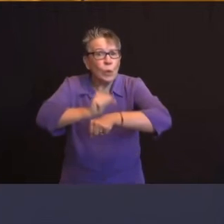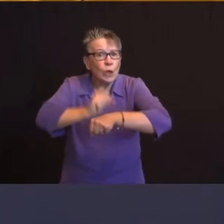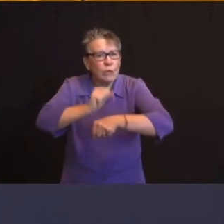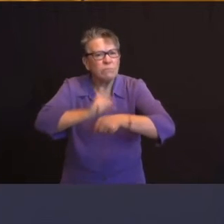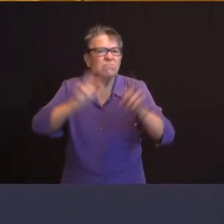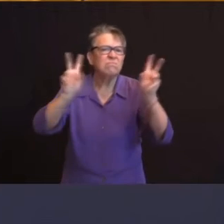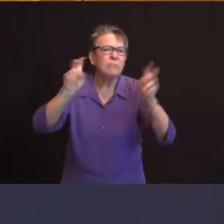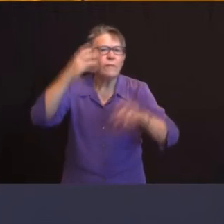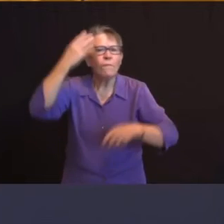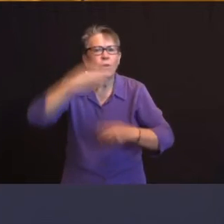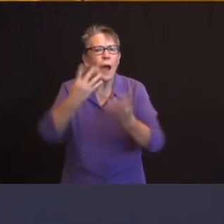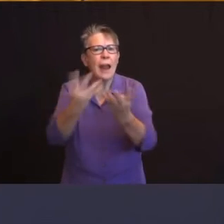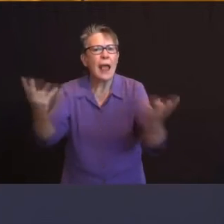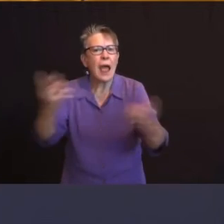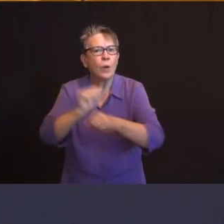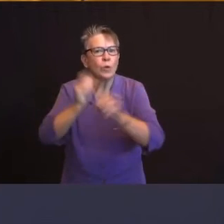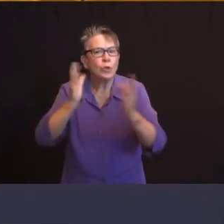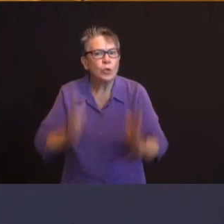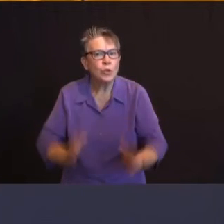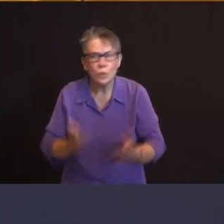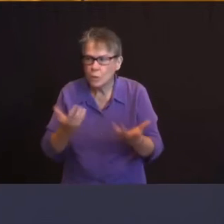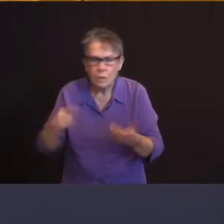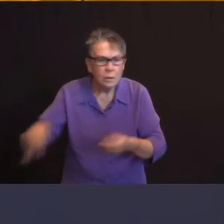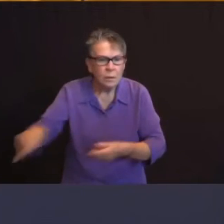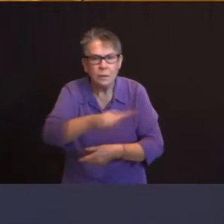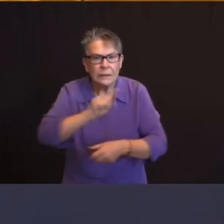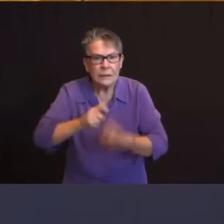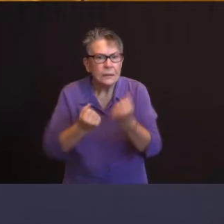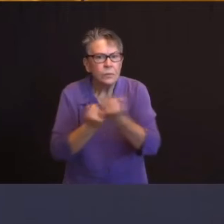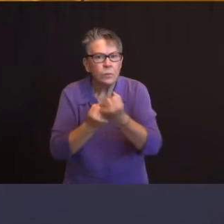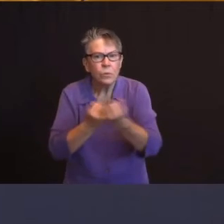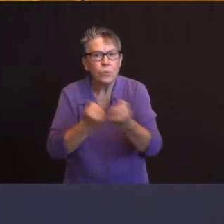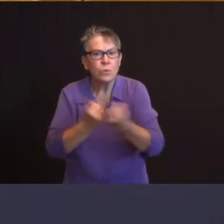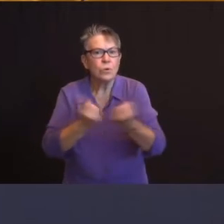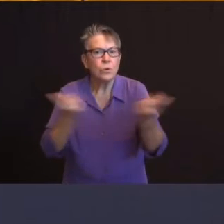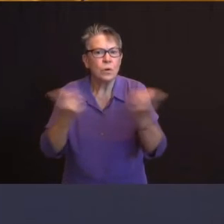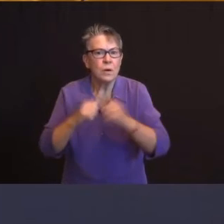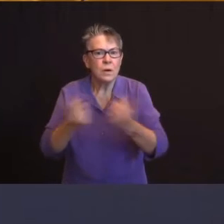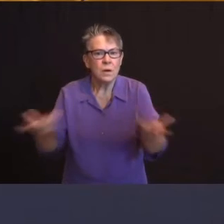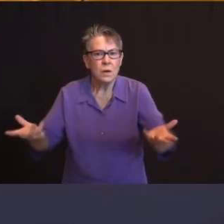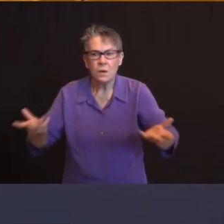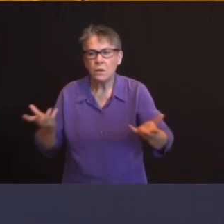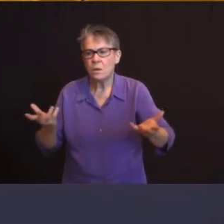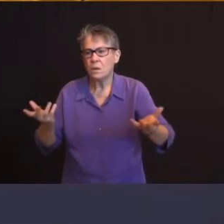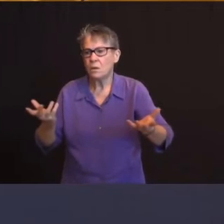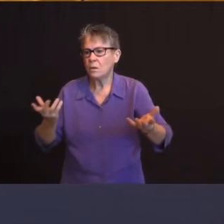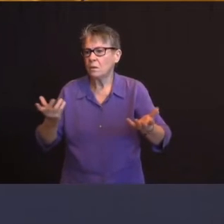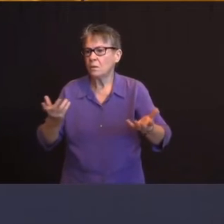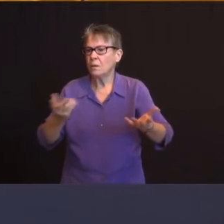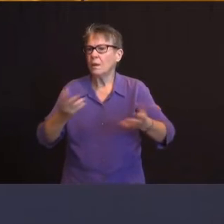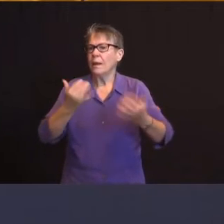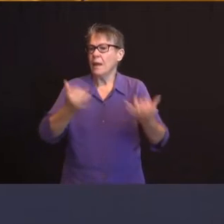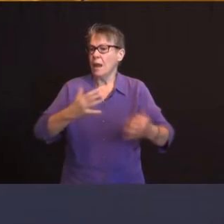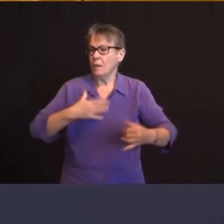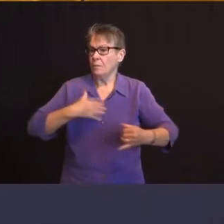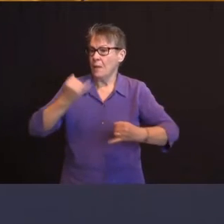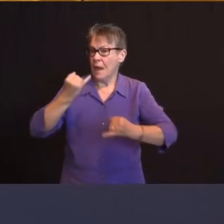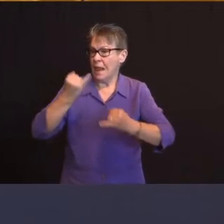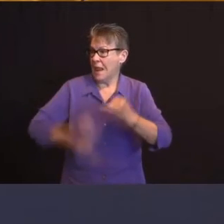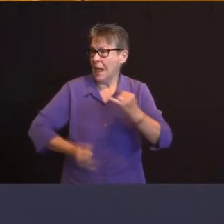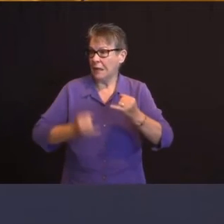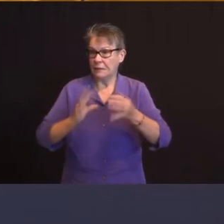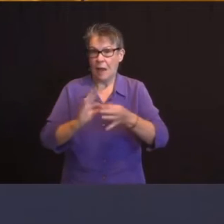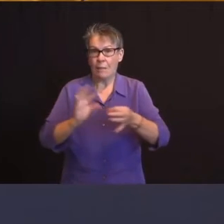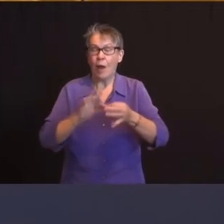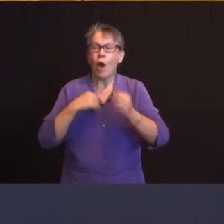Last comment, and I'm sorry to go on. Last comment, I'm grateful that there's real discussion about a deal that looks